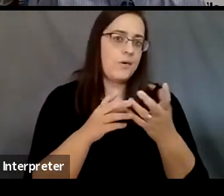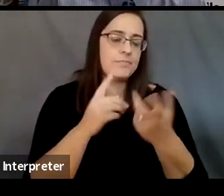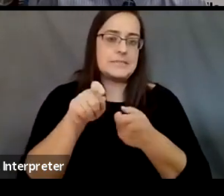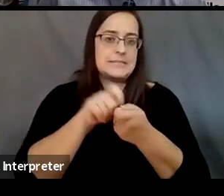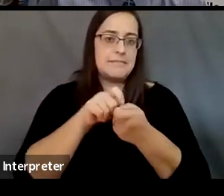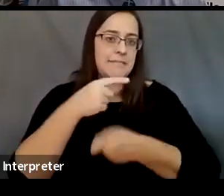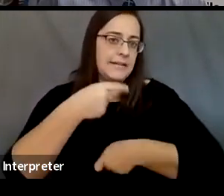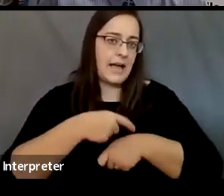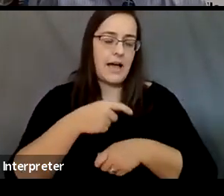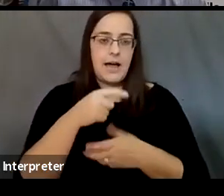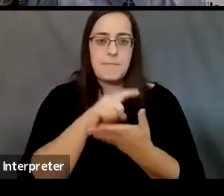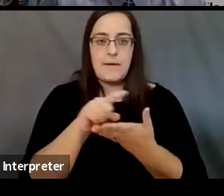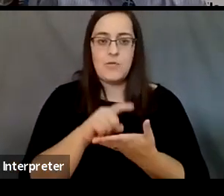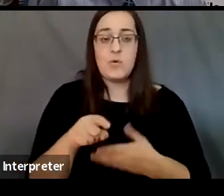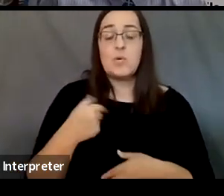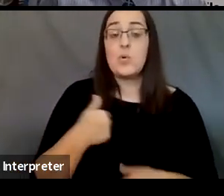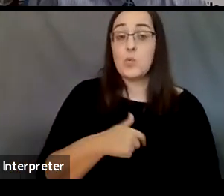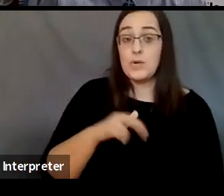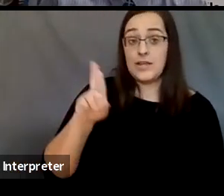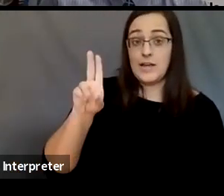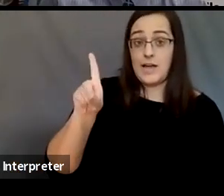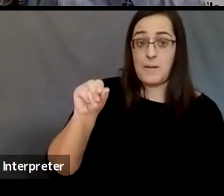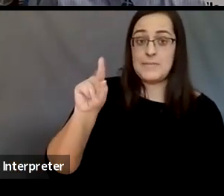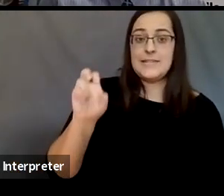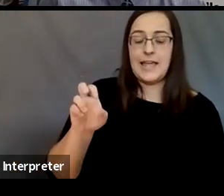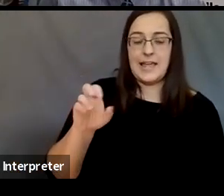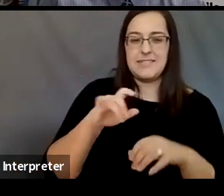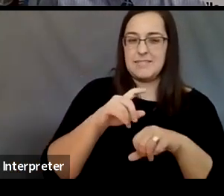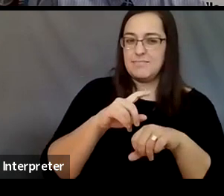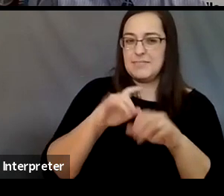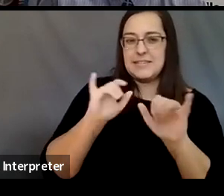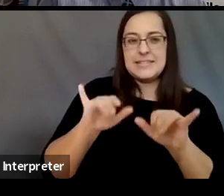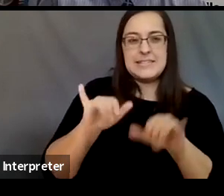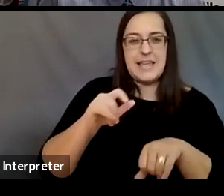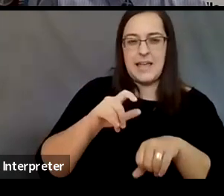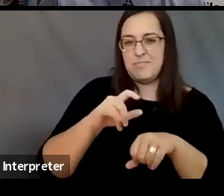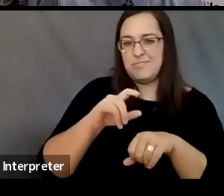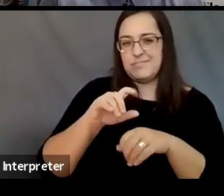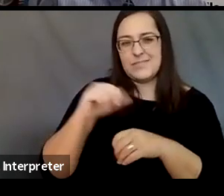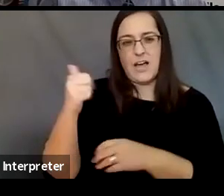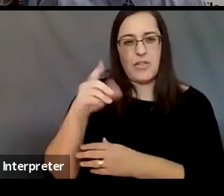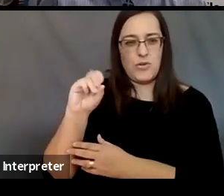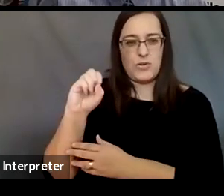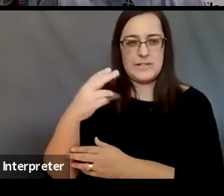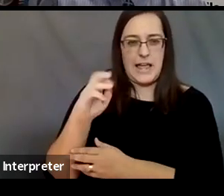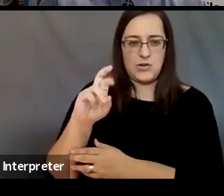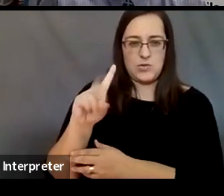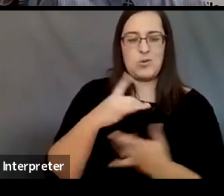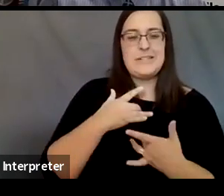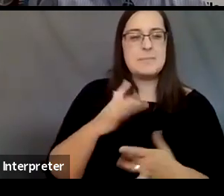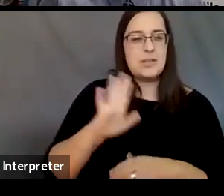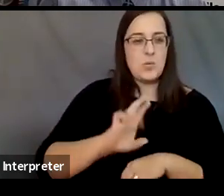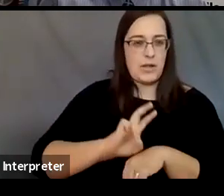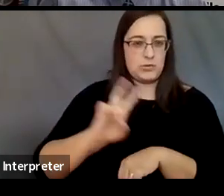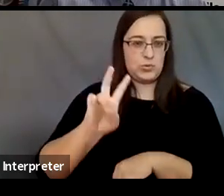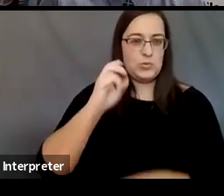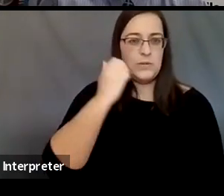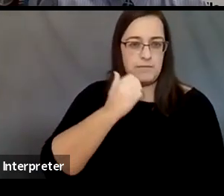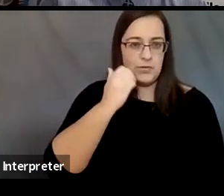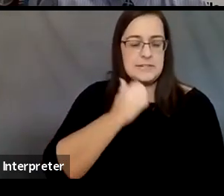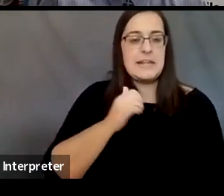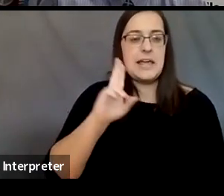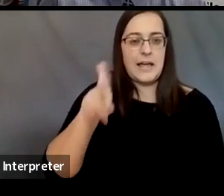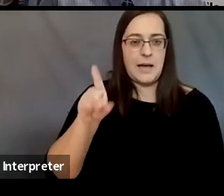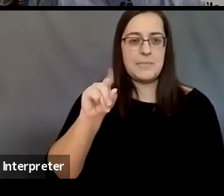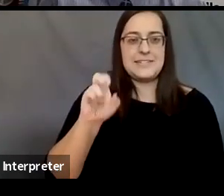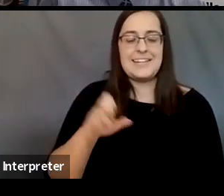day? It's updated at the same time the rest of the dashboard is updated, generally around 2 o'clock every day. Okay, thank you for